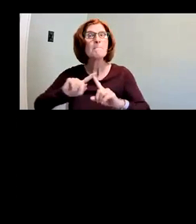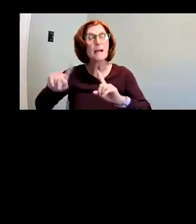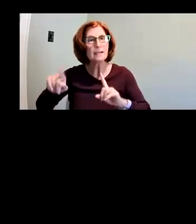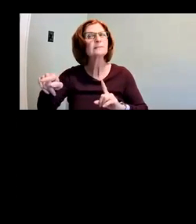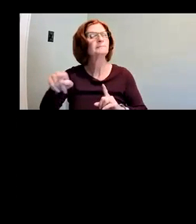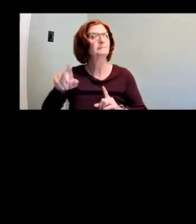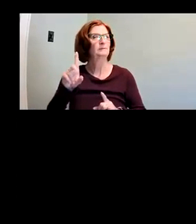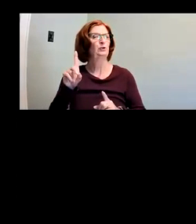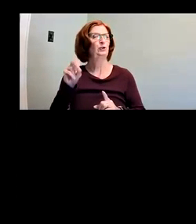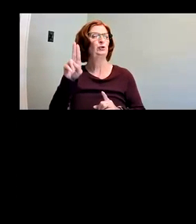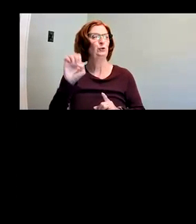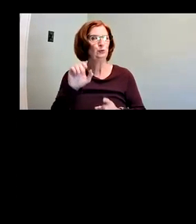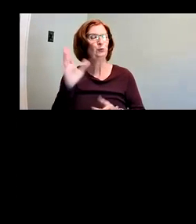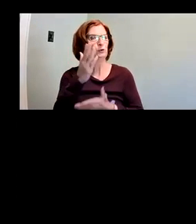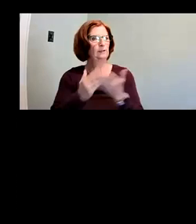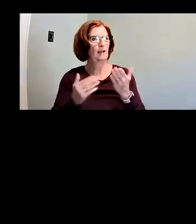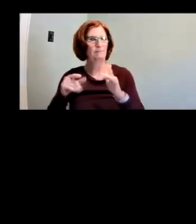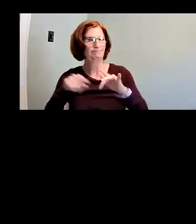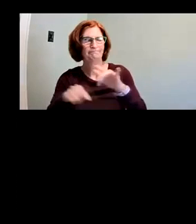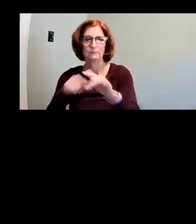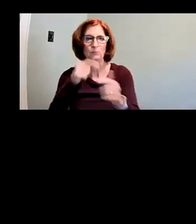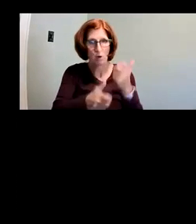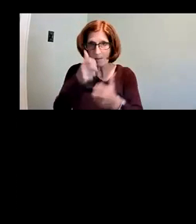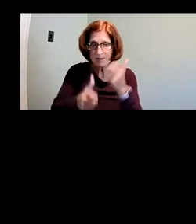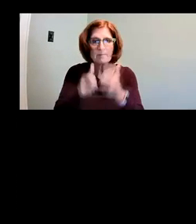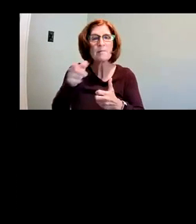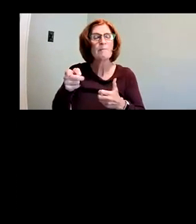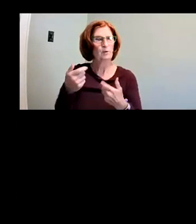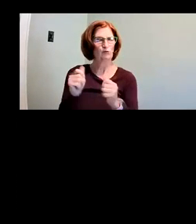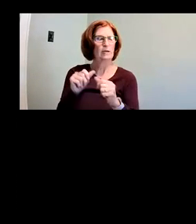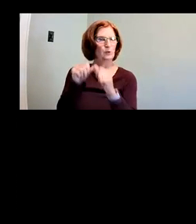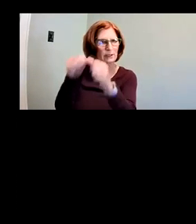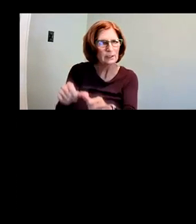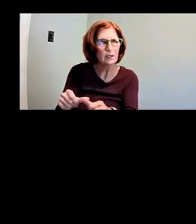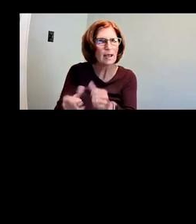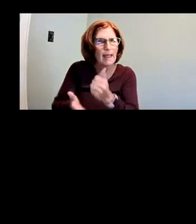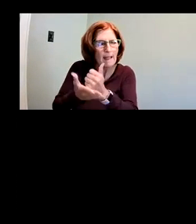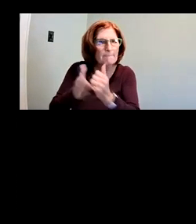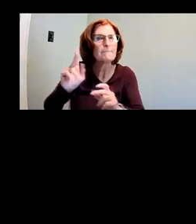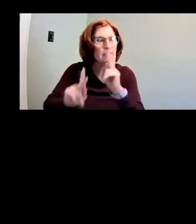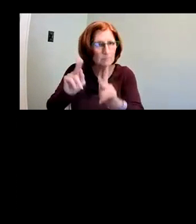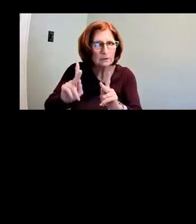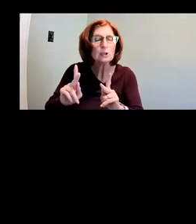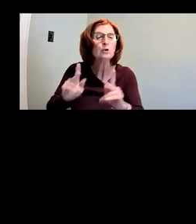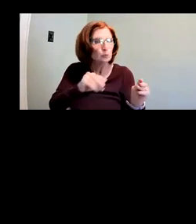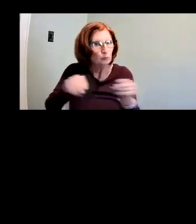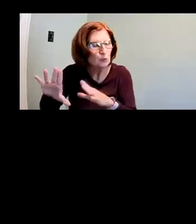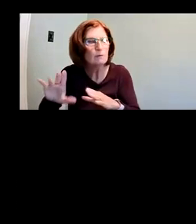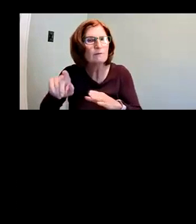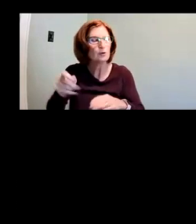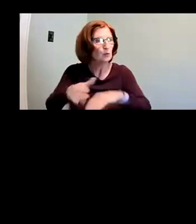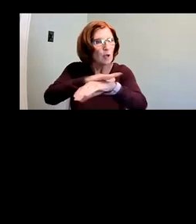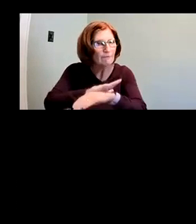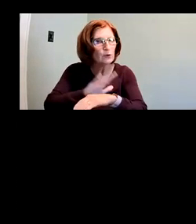eviction moratorium and its upcoming end to keep people housed, HSP funds need to allow for moving costs along with a security deposit and or first month's